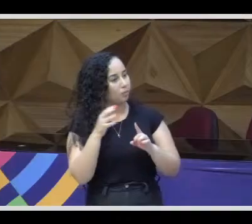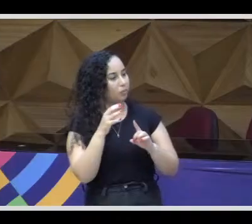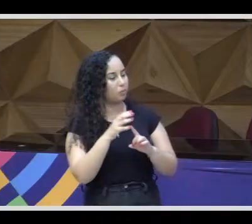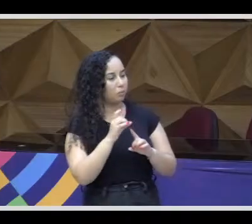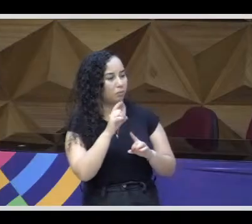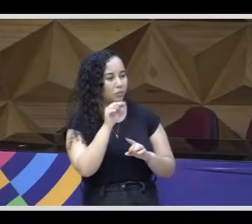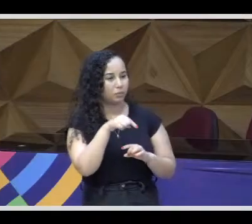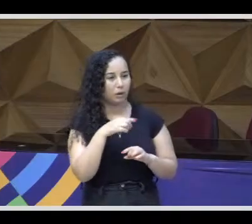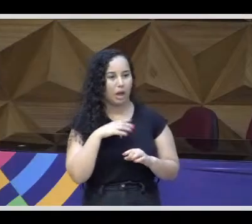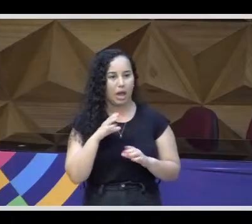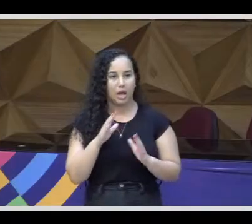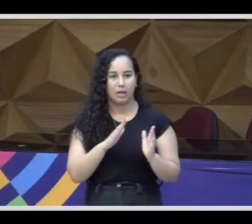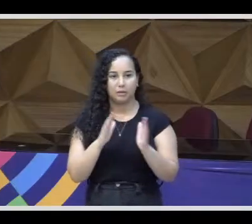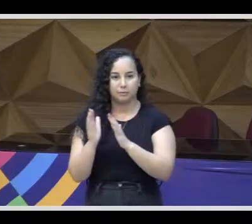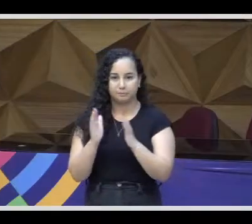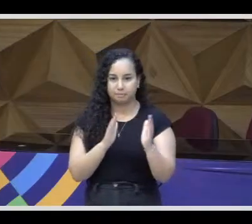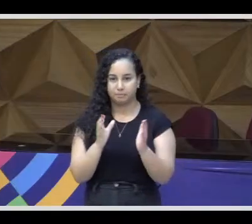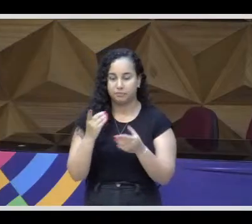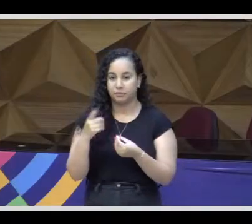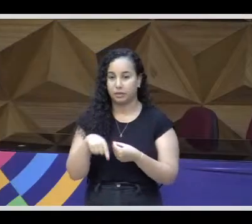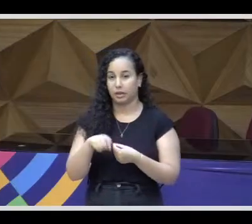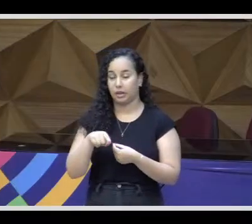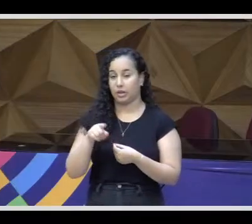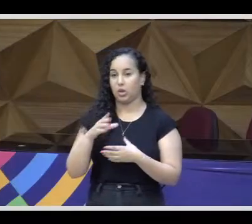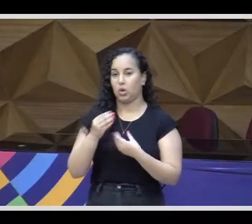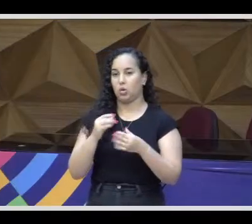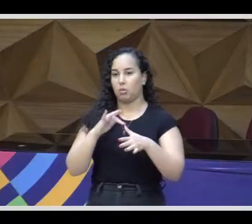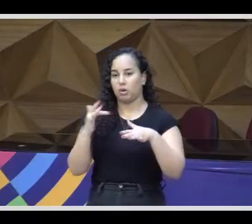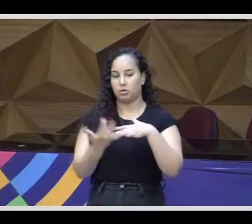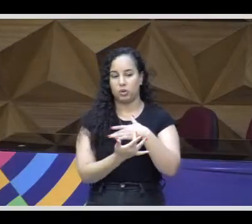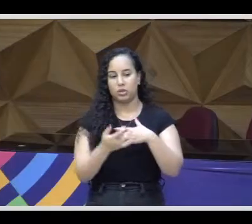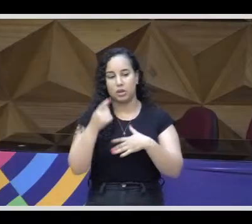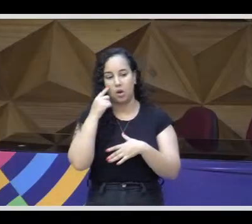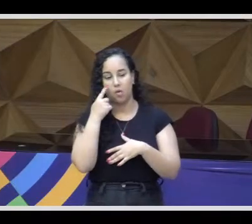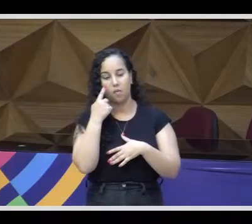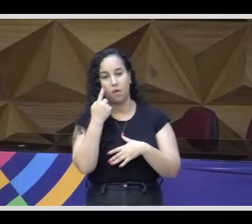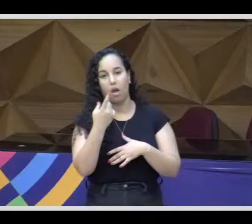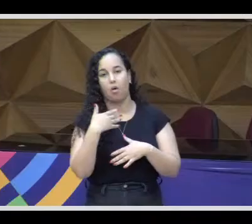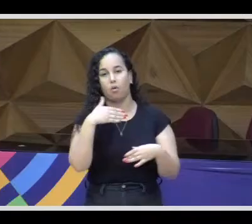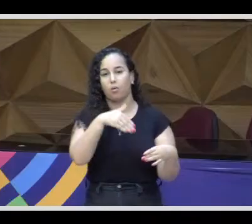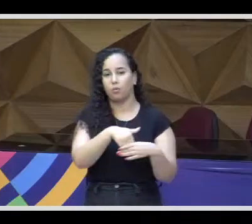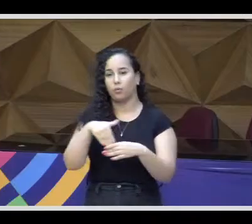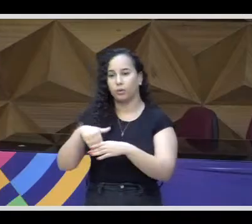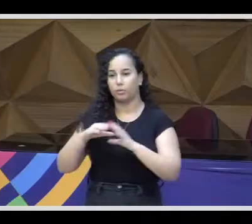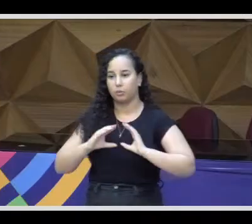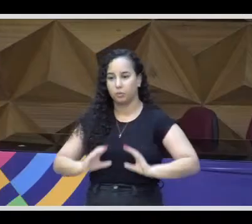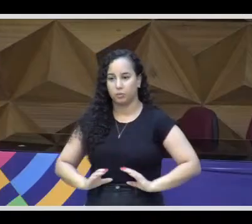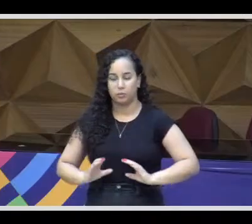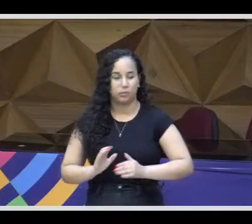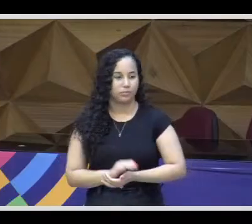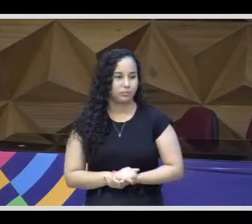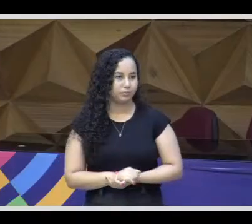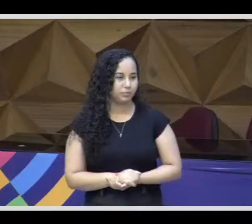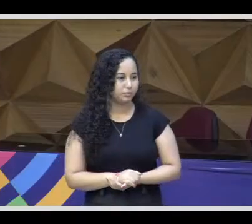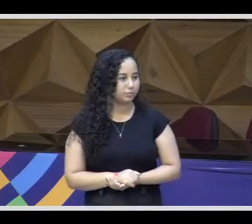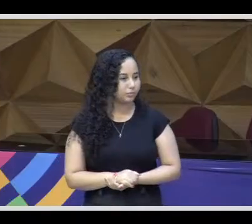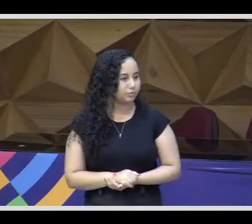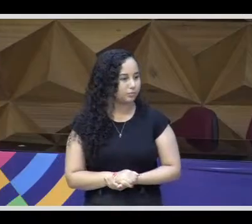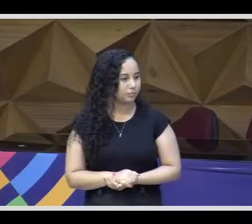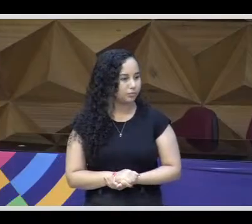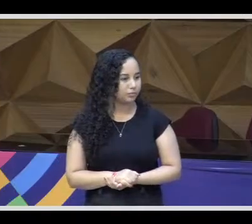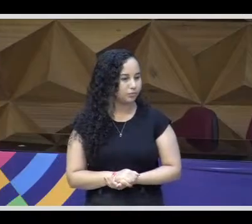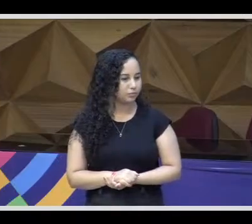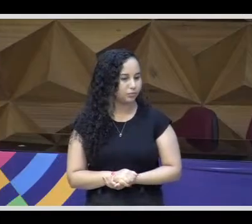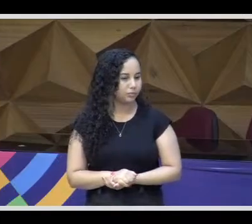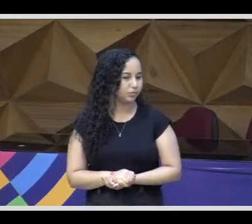bias between what the social media predict and how the voters actually are voting, right? So the